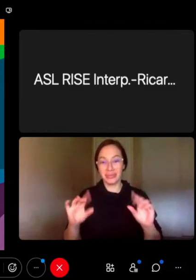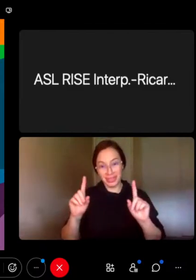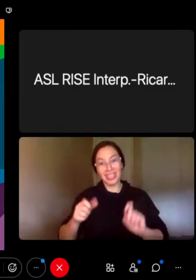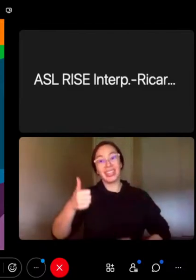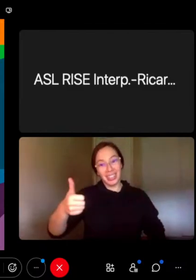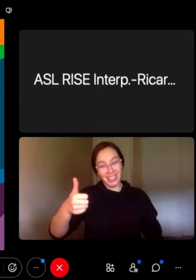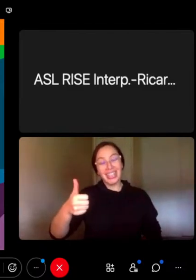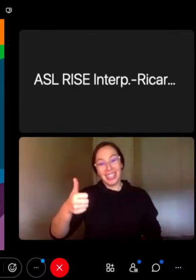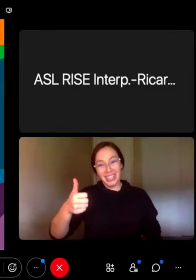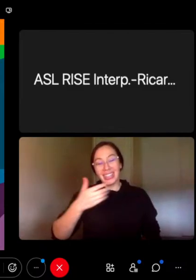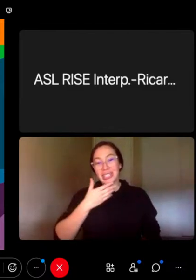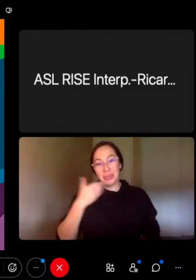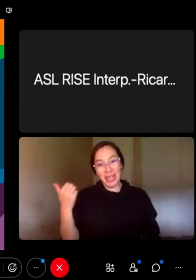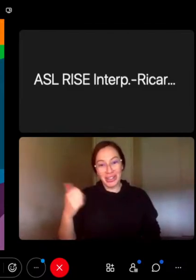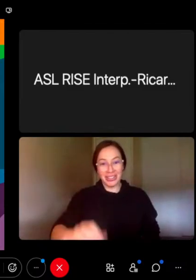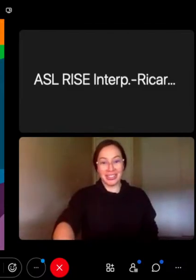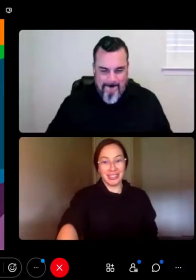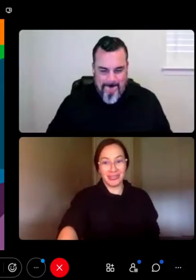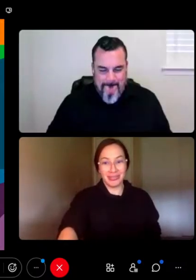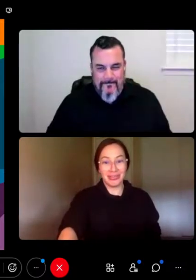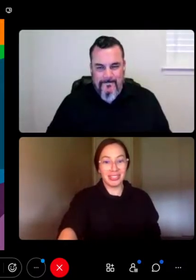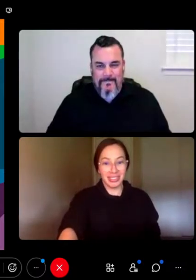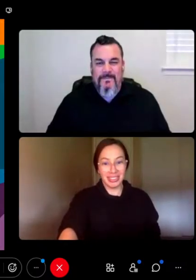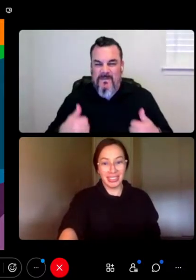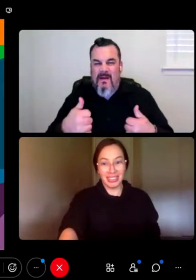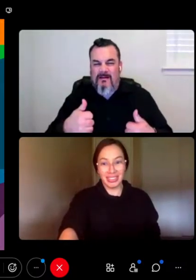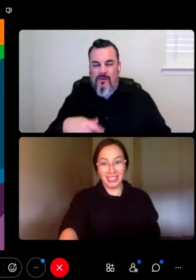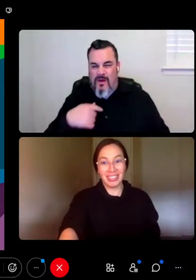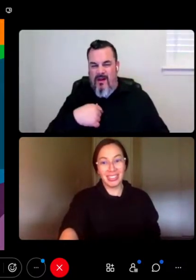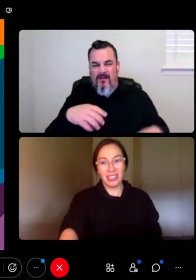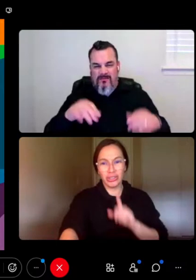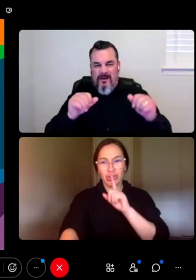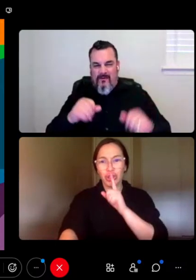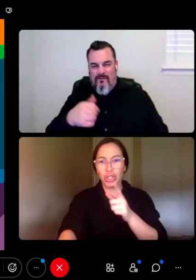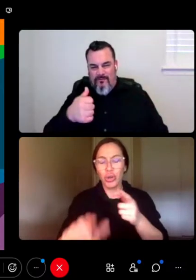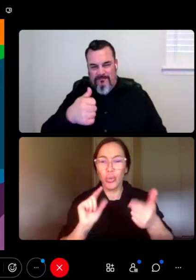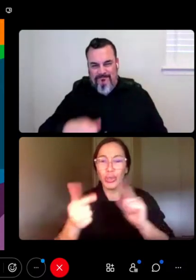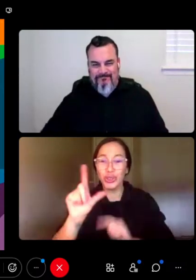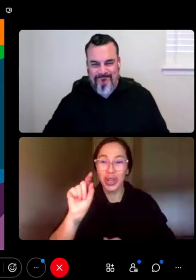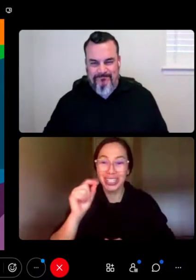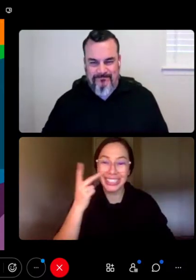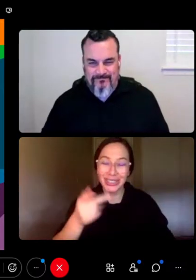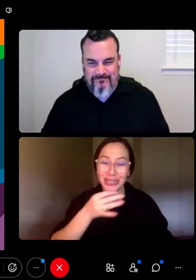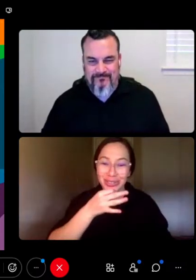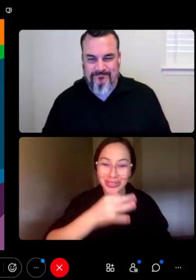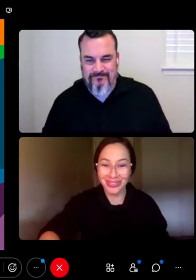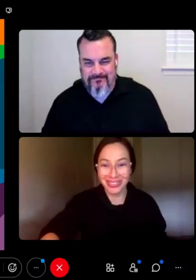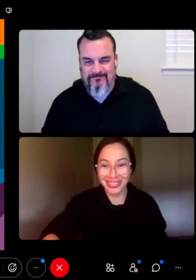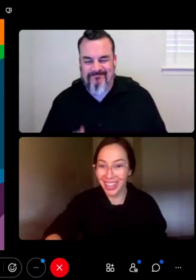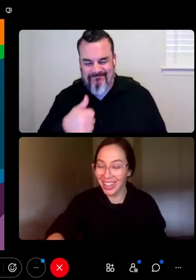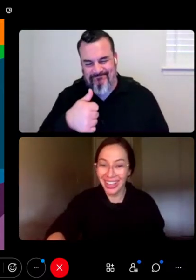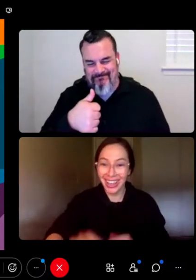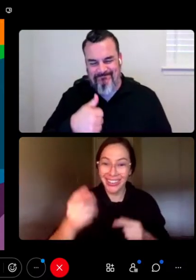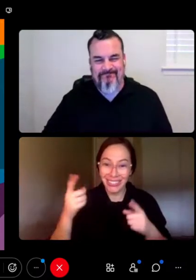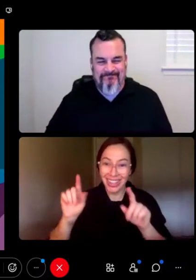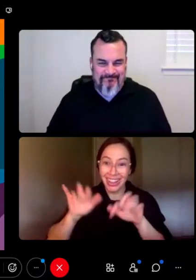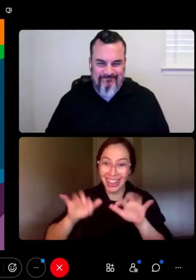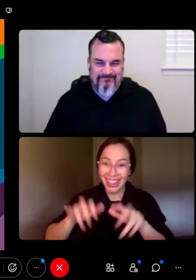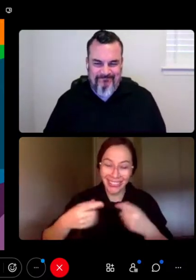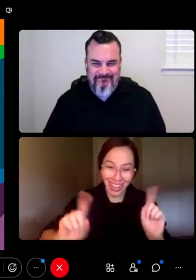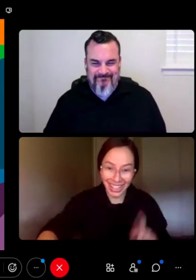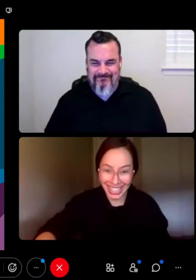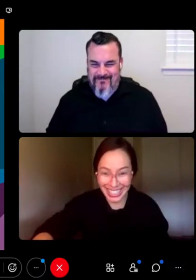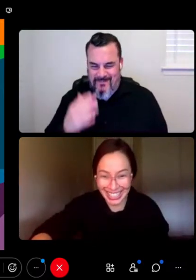Testing 1, 2, testing 1, 2. That's technology. Well, you got somebody with not great hearing, so I wouldn't have known it was on or